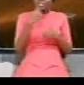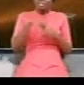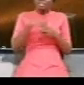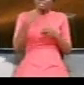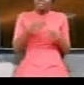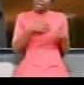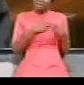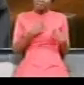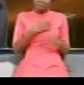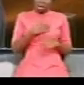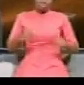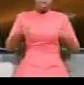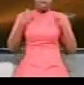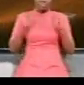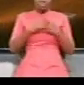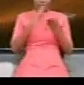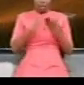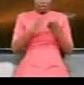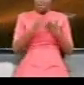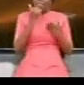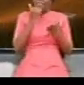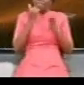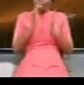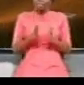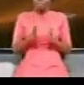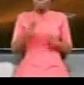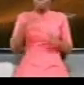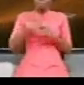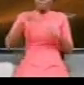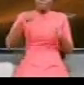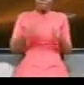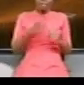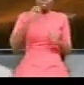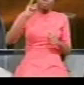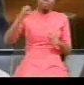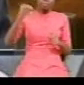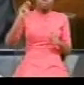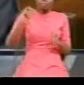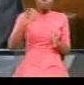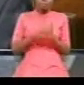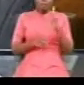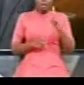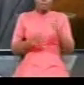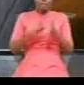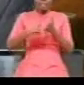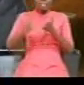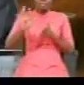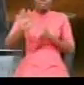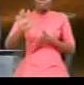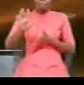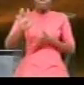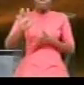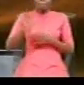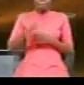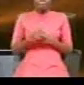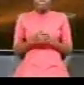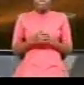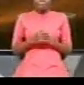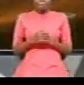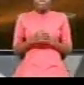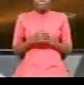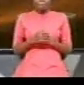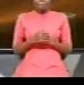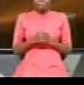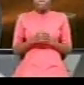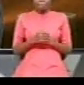and refuse to forgive offenders. 1 John chapter 1, I'm reading verse 5. 1 John chapter 1, verse